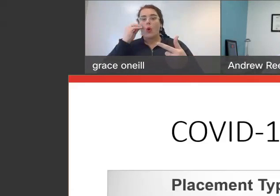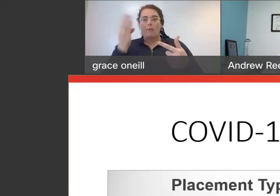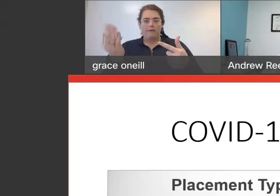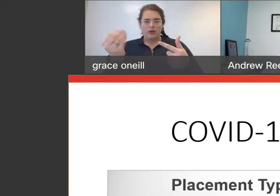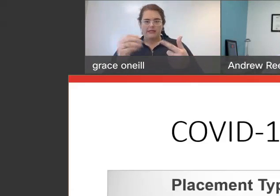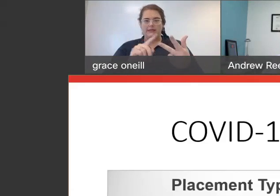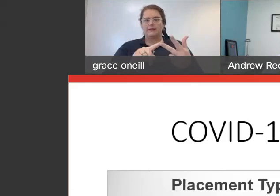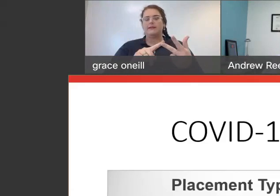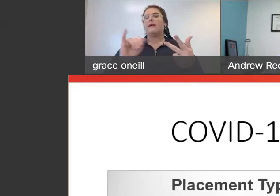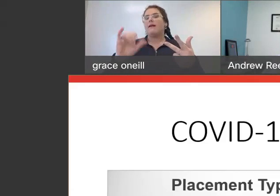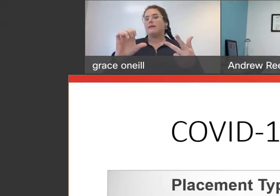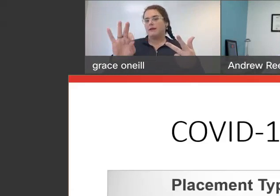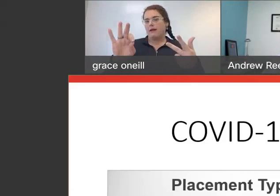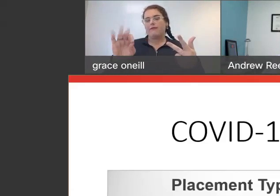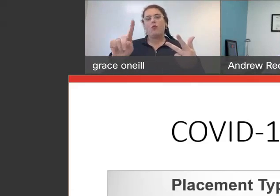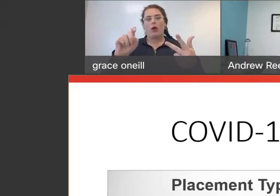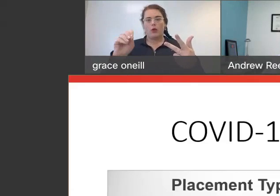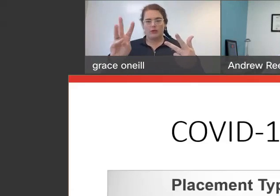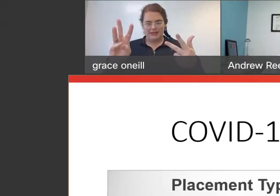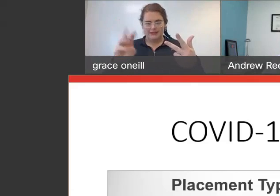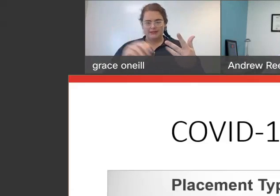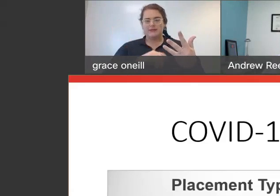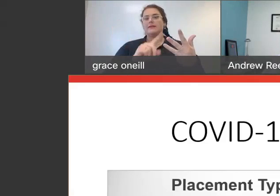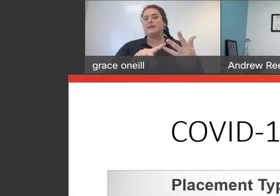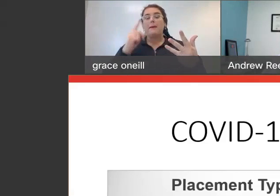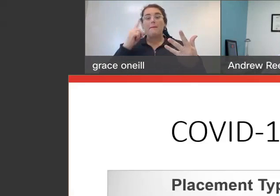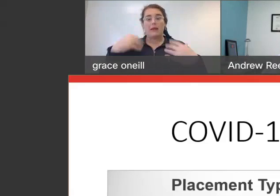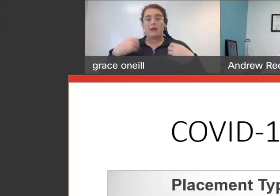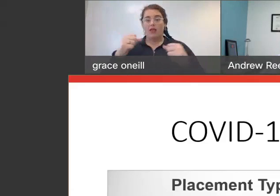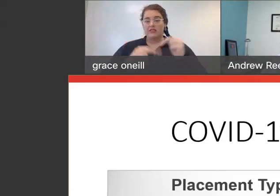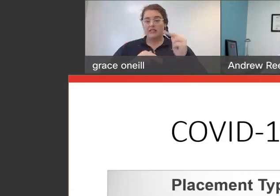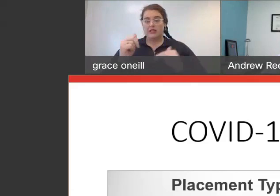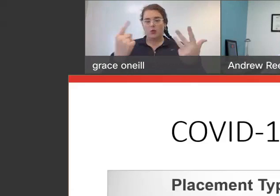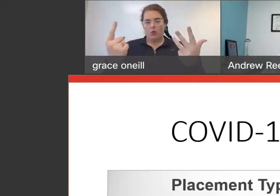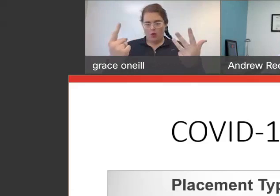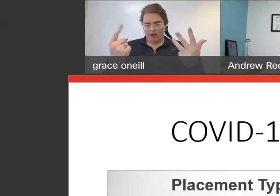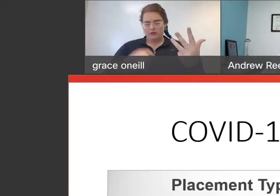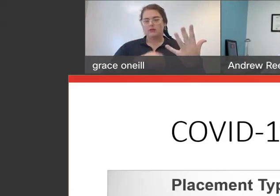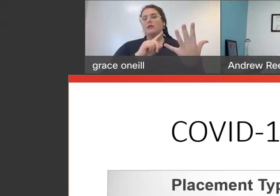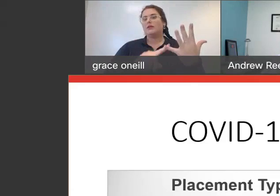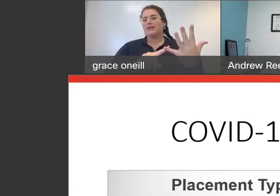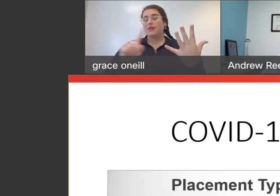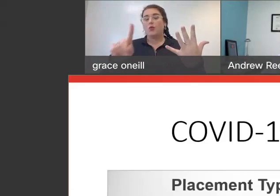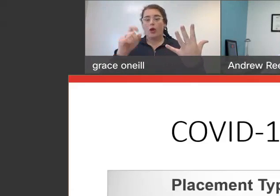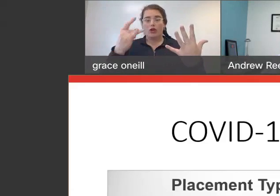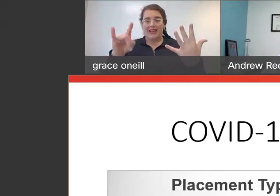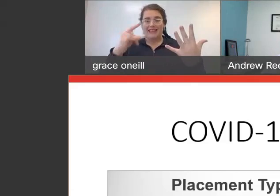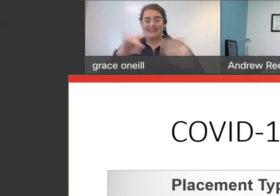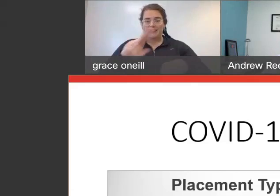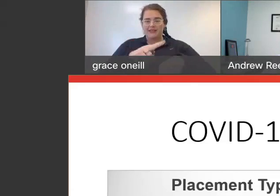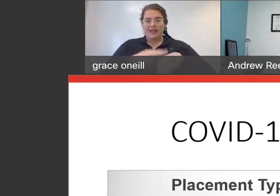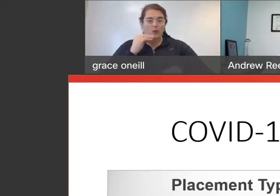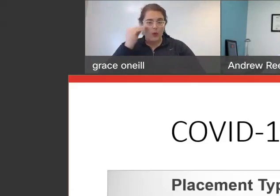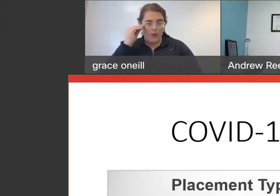126 in intermediate care facilities, one in a mental health facility, 118 in natural